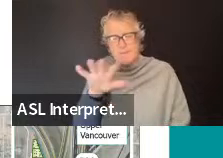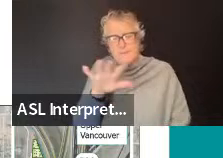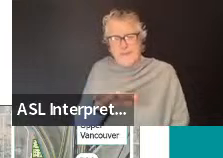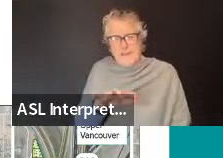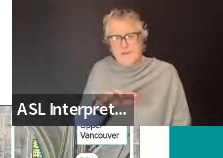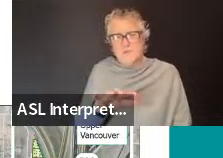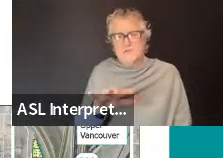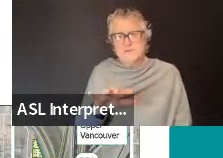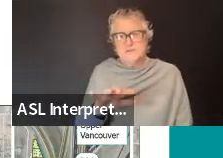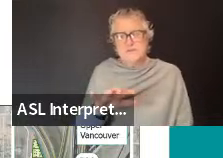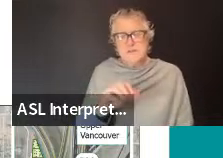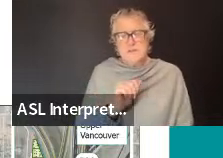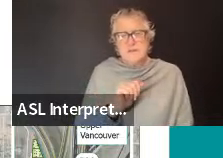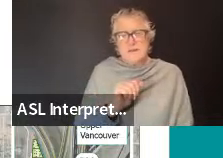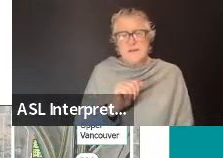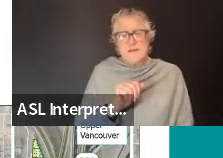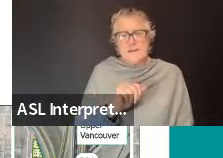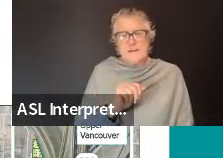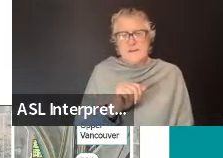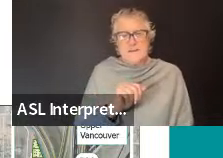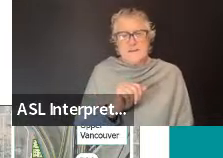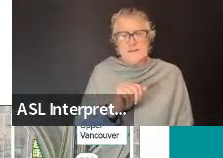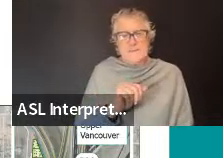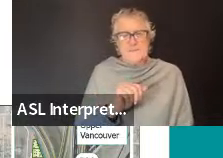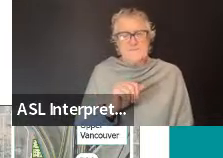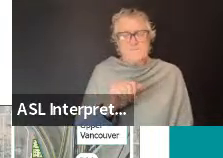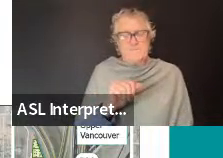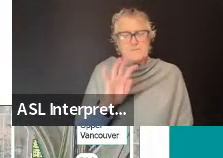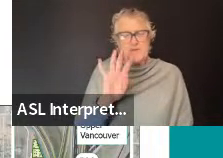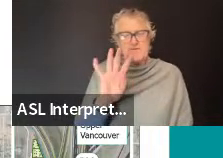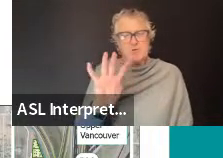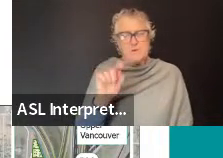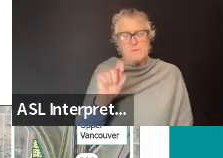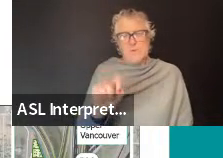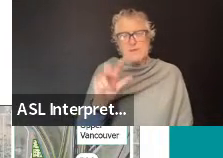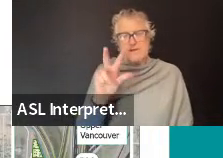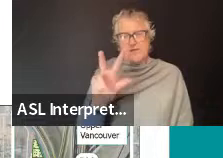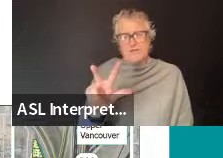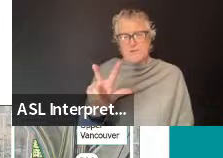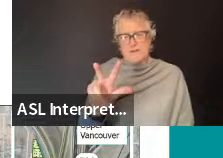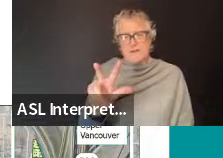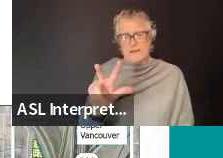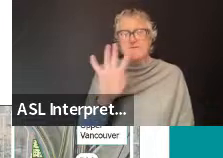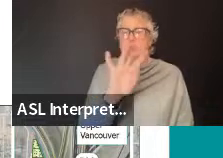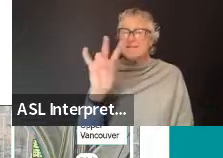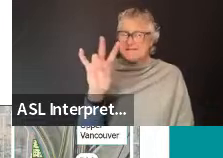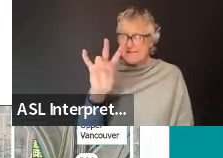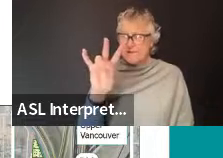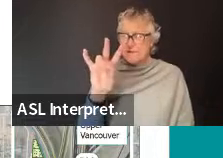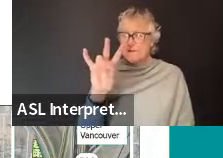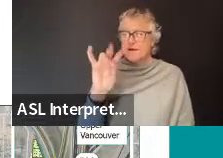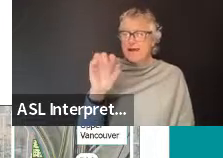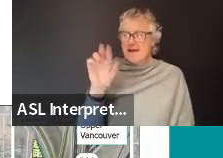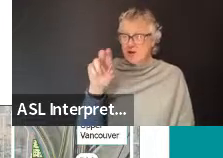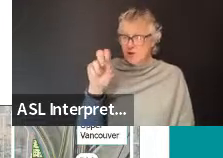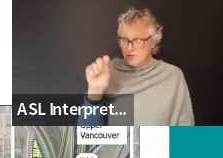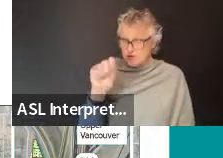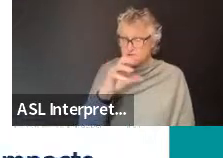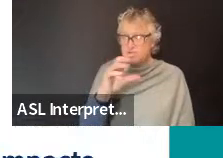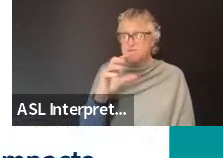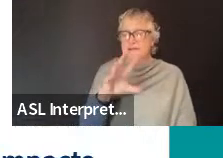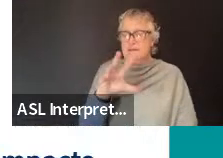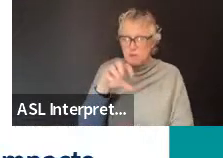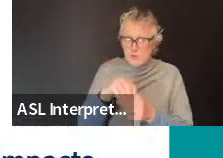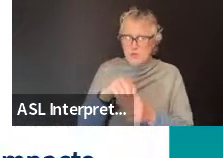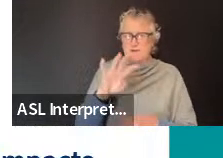including 4.3 acres in permanent easements. So that gives you an idea of the space. Next slide, please.